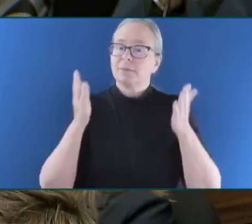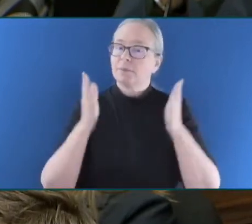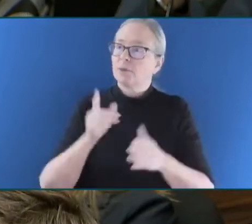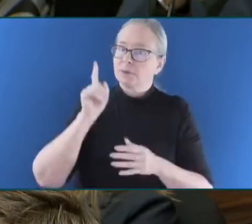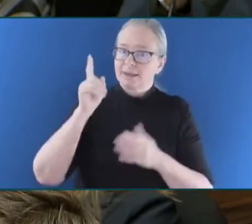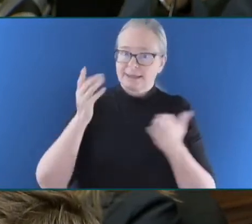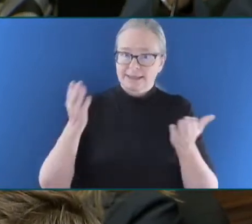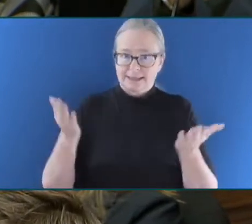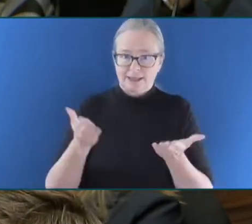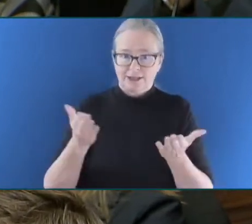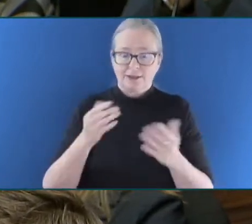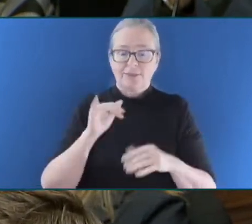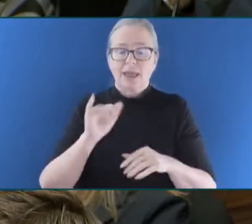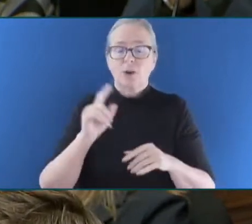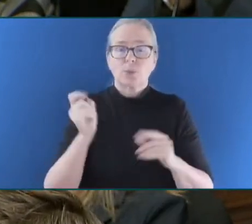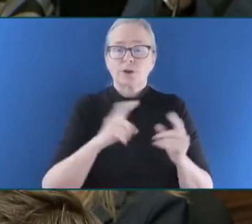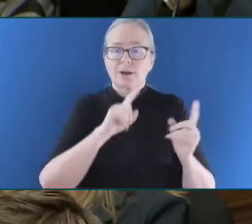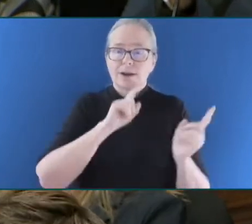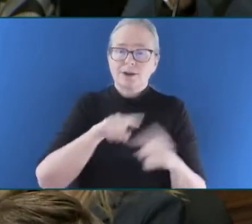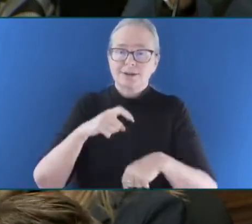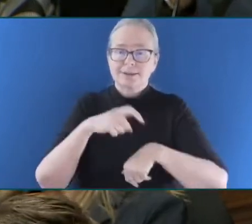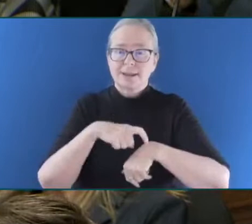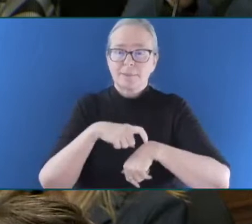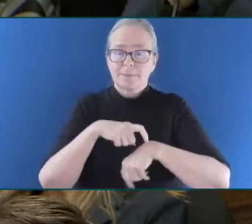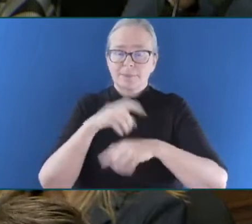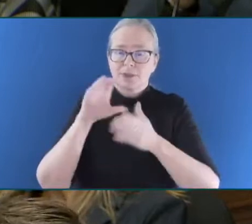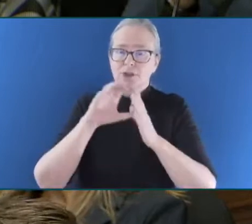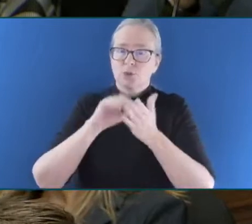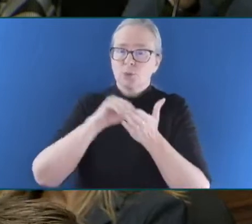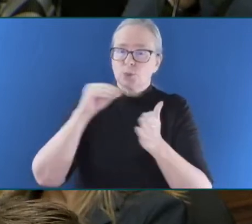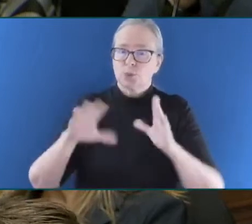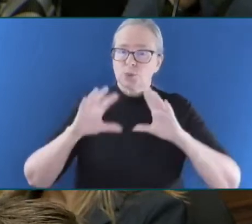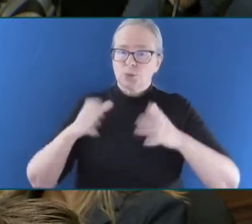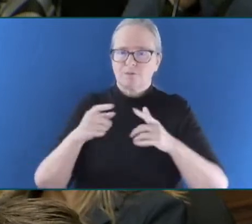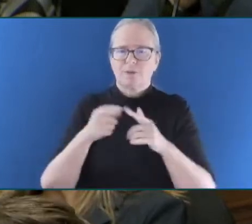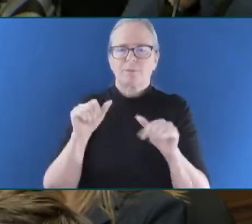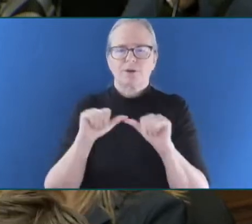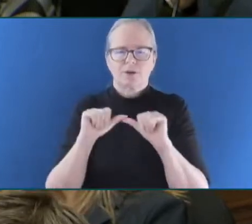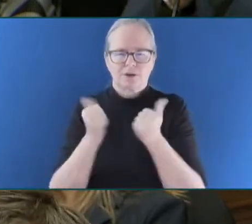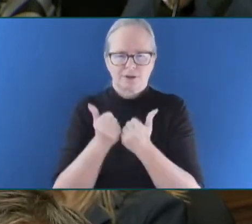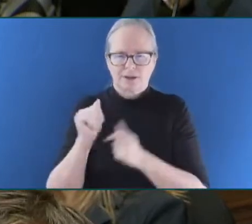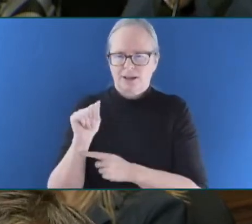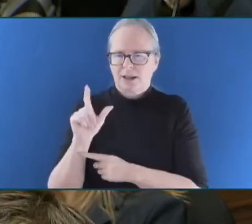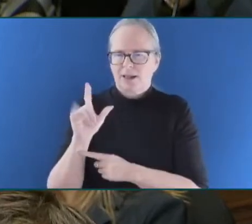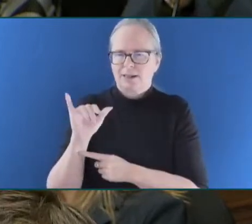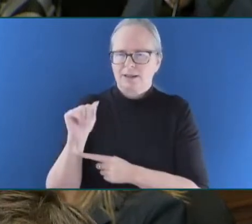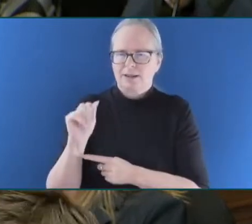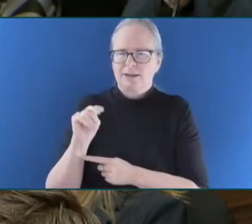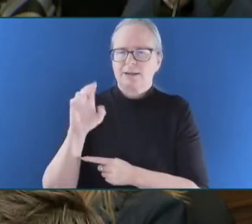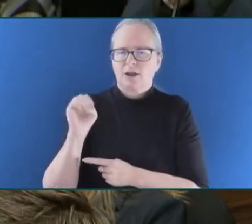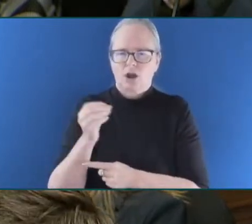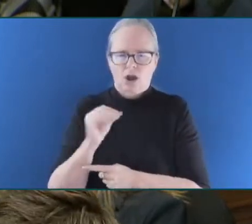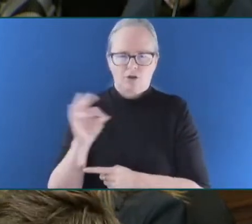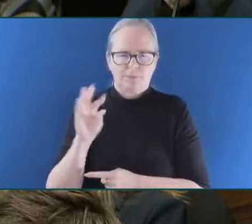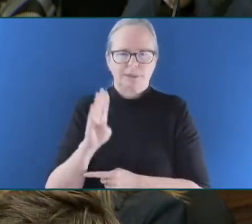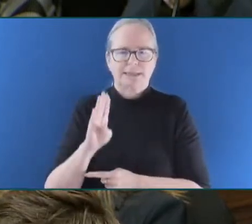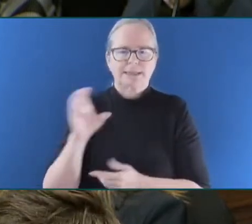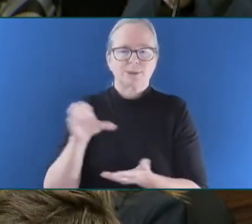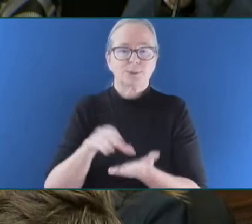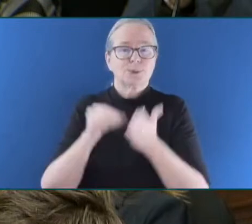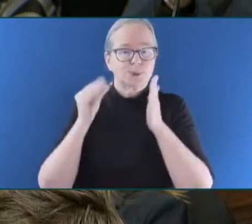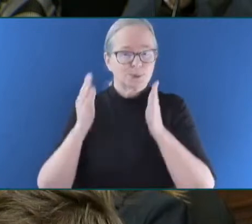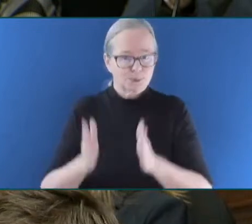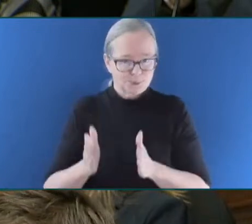BC Students. They are here on the legislative grounds meeting with various ministers